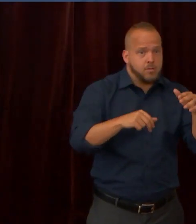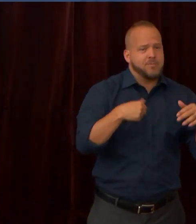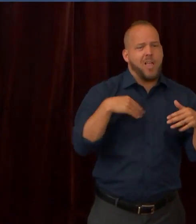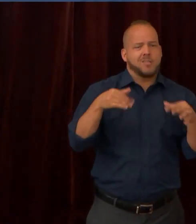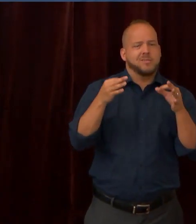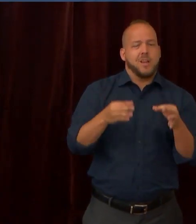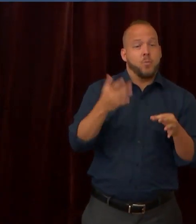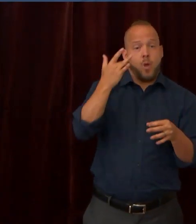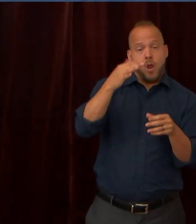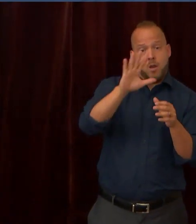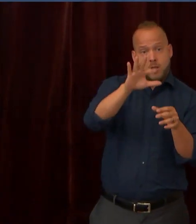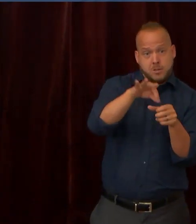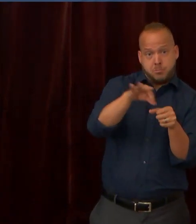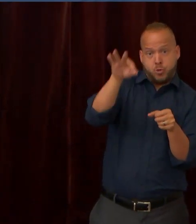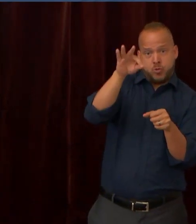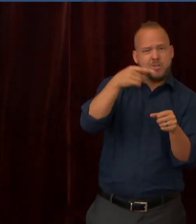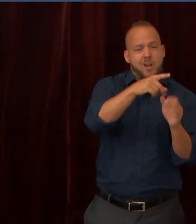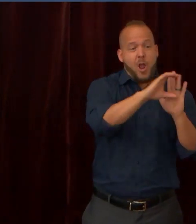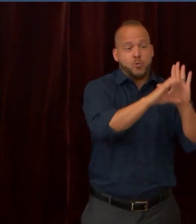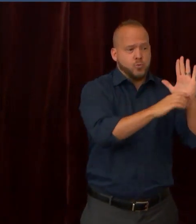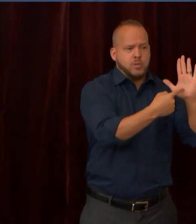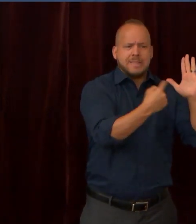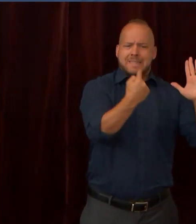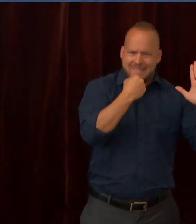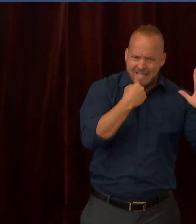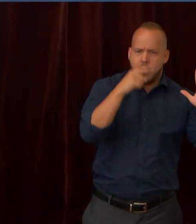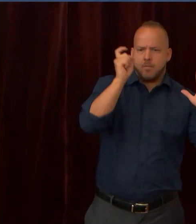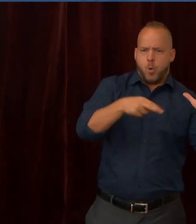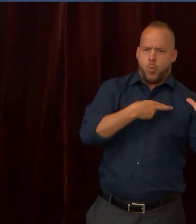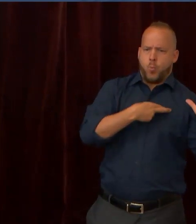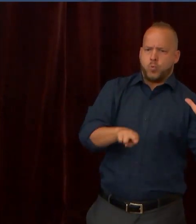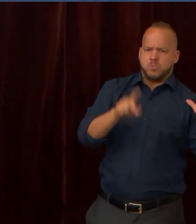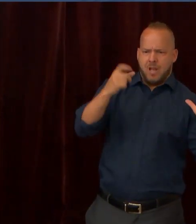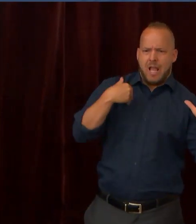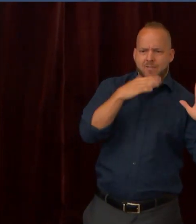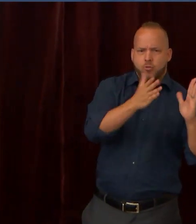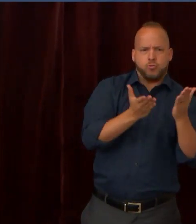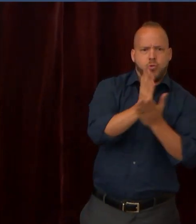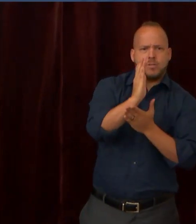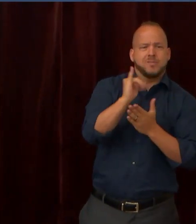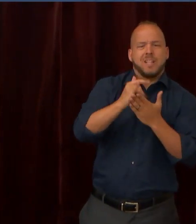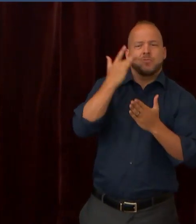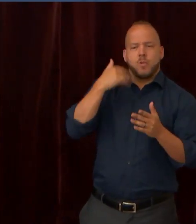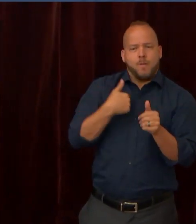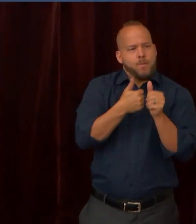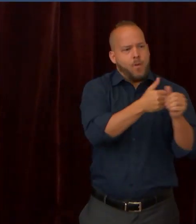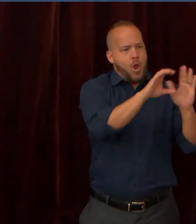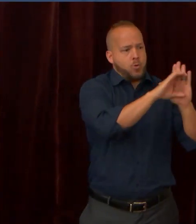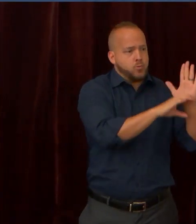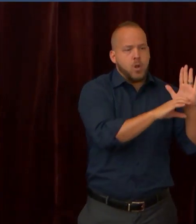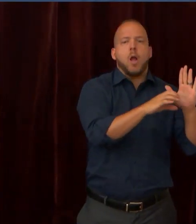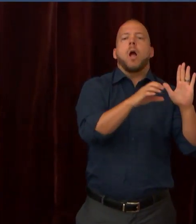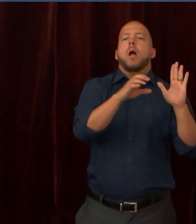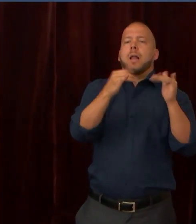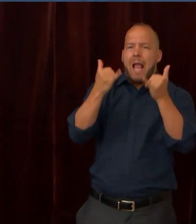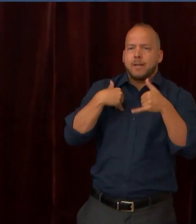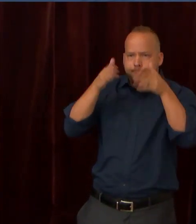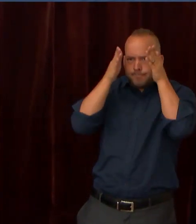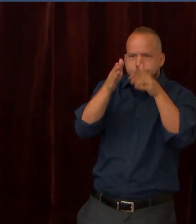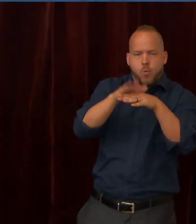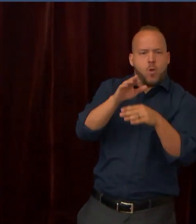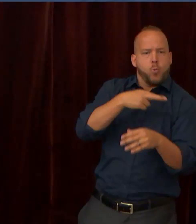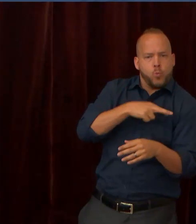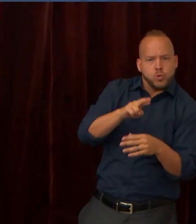it has a unique constitutional position in this regard. So we think it